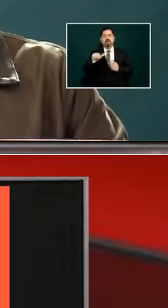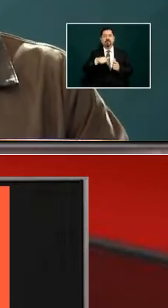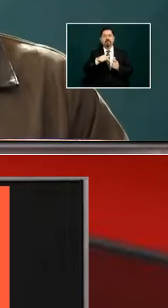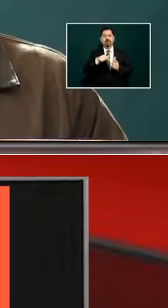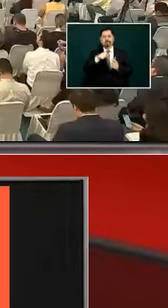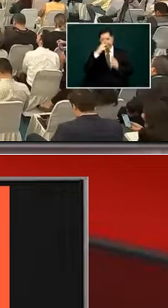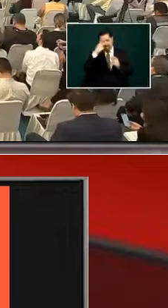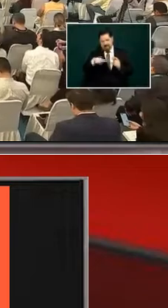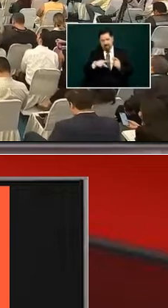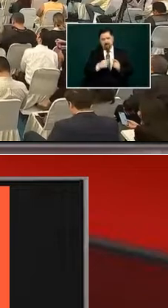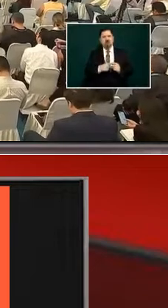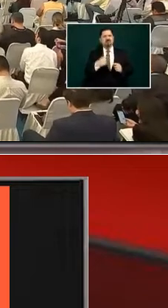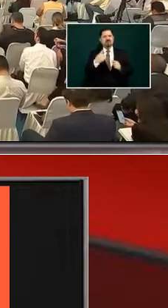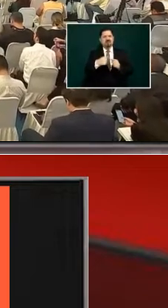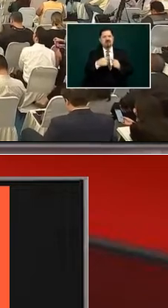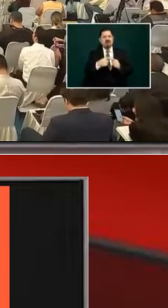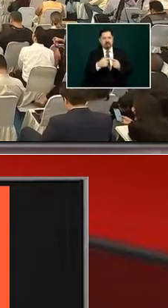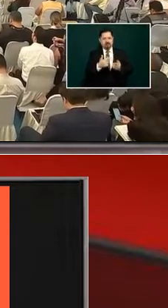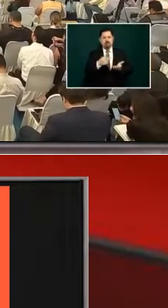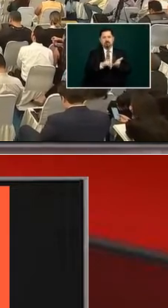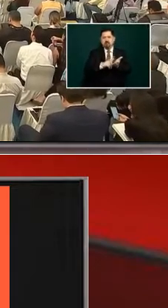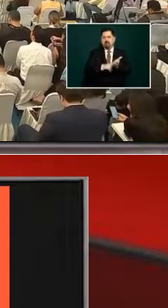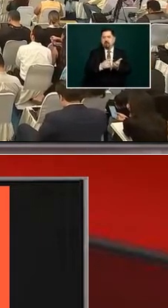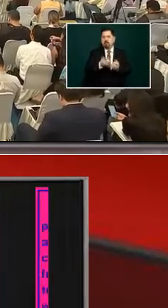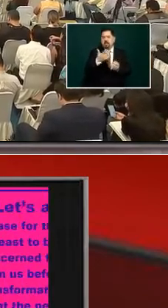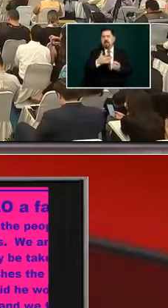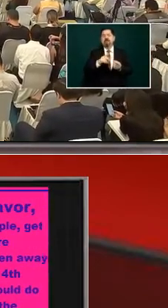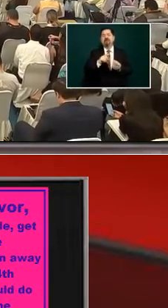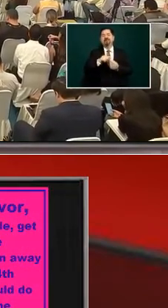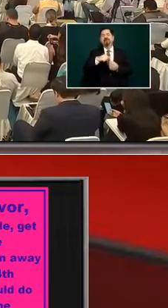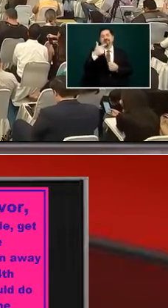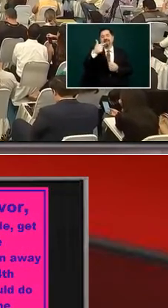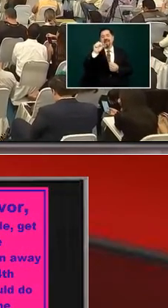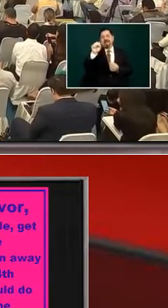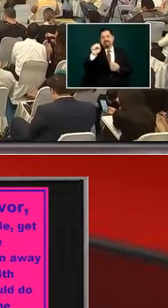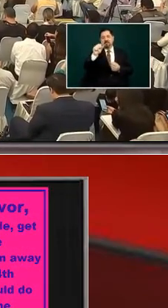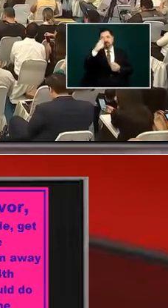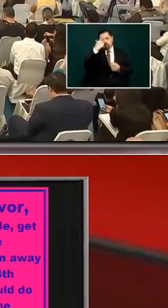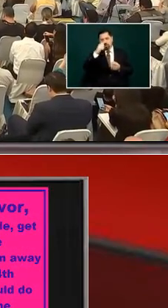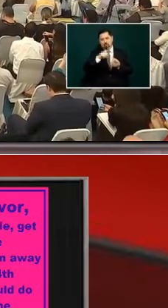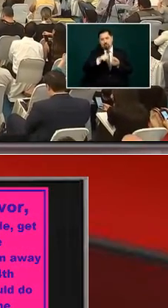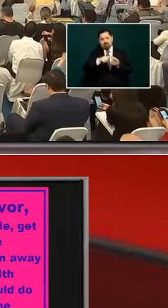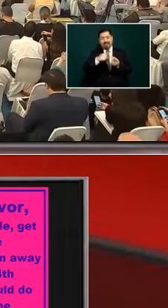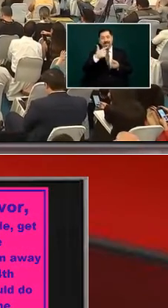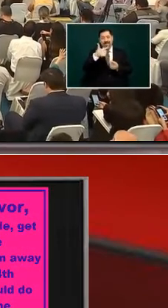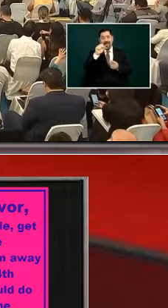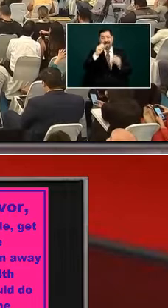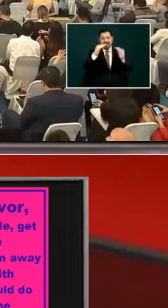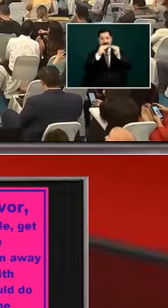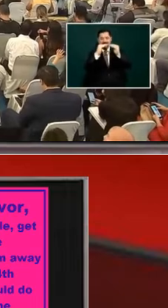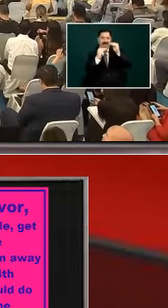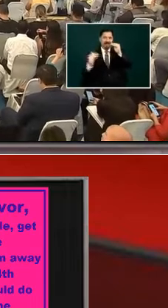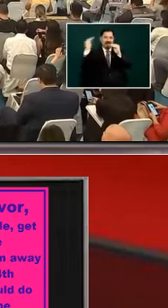who's who in the prices of gas we found in the tanks